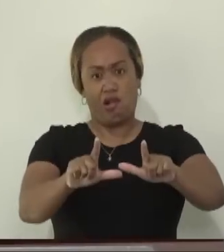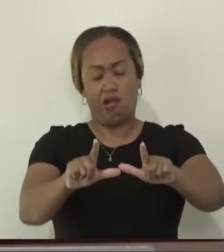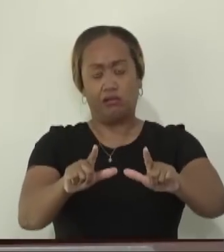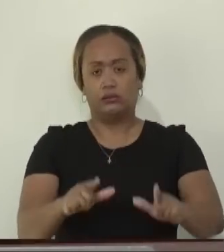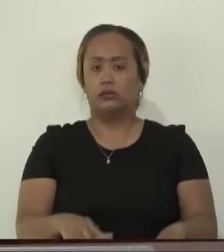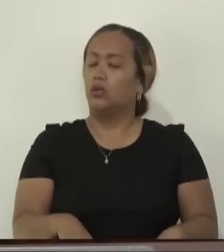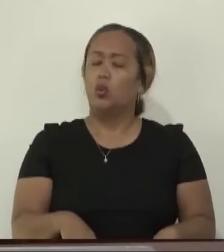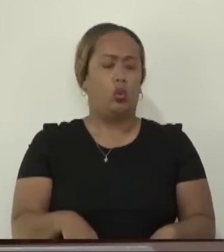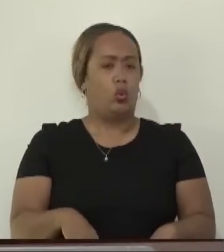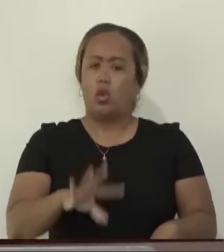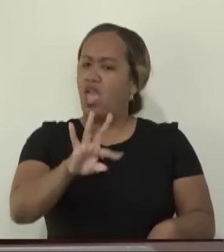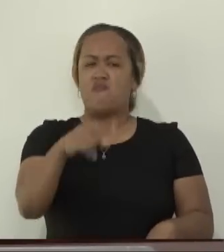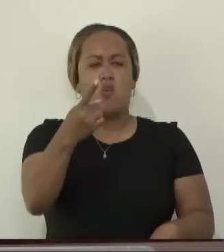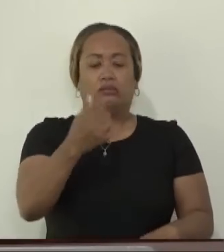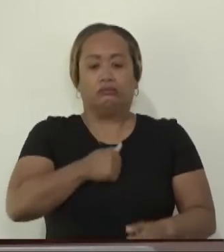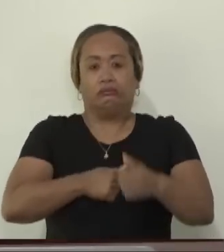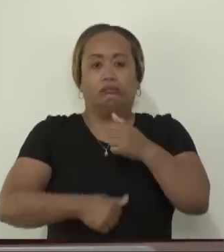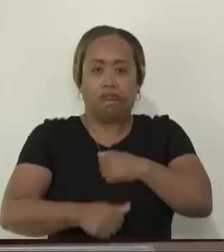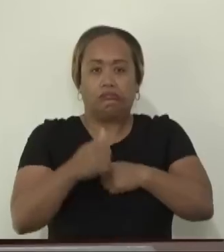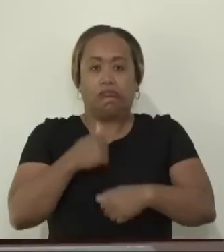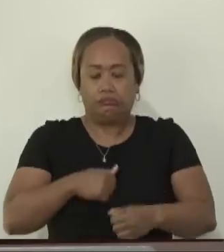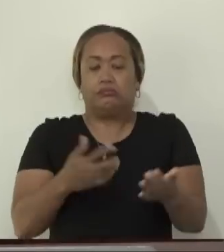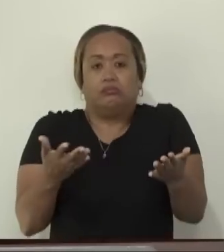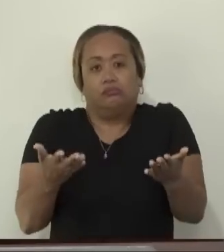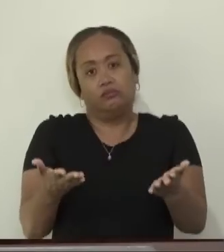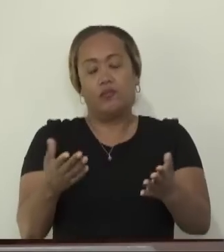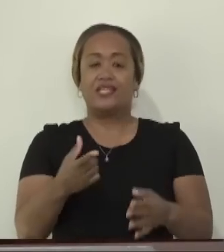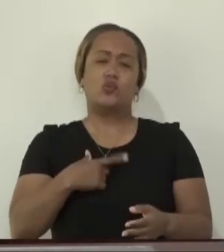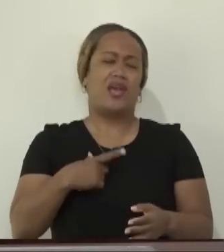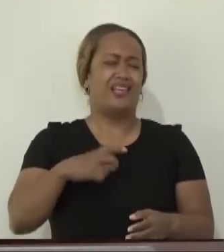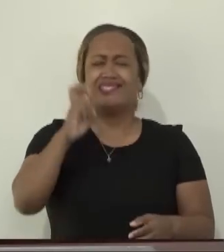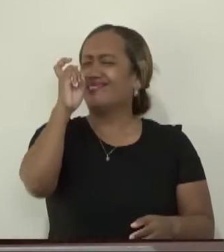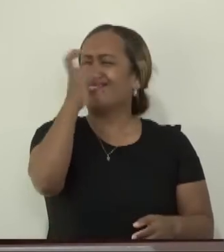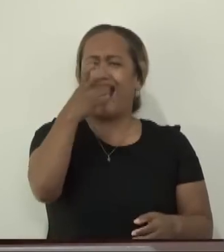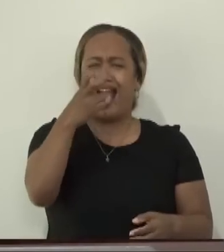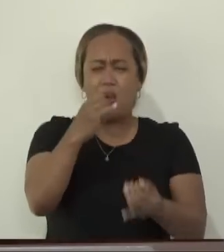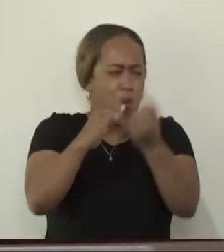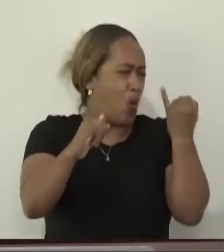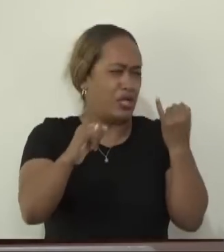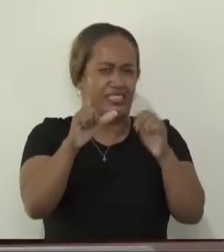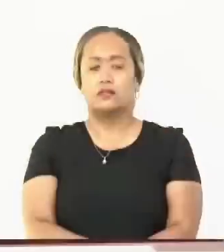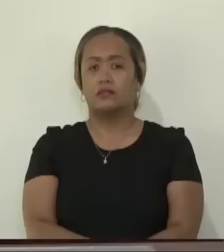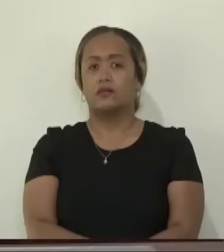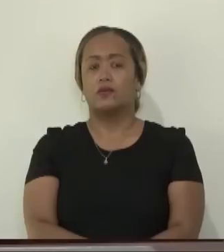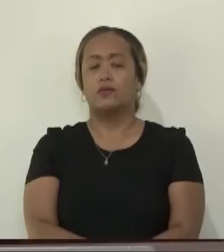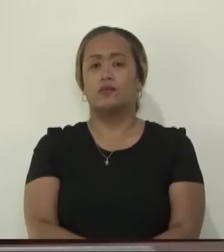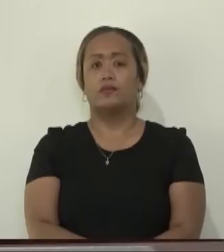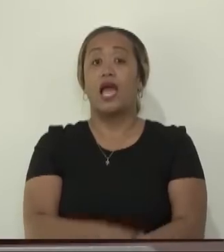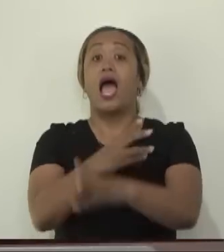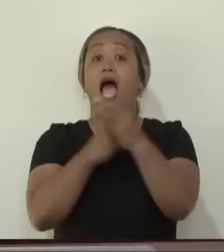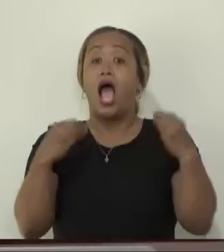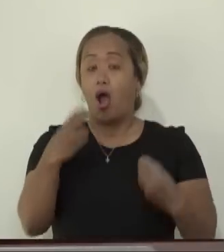No one was spared. That period is one of the darkest moments in living history.